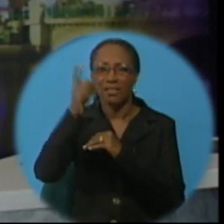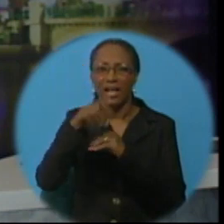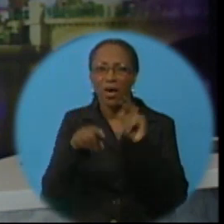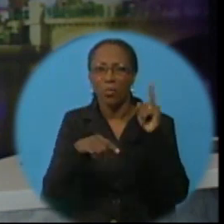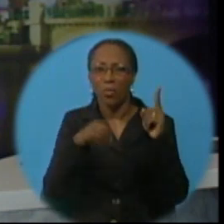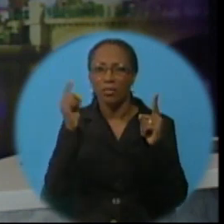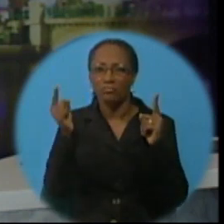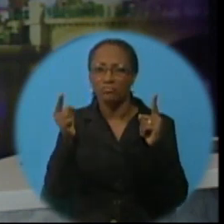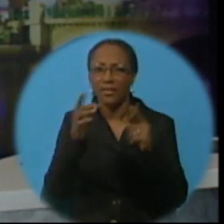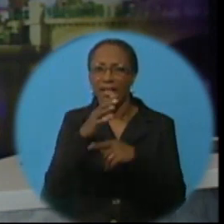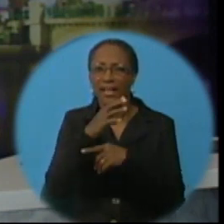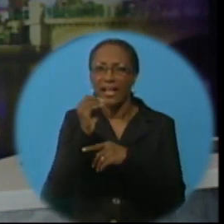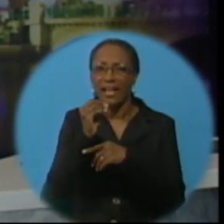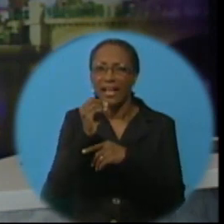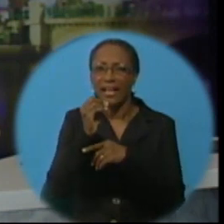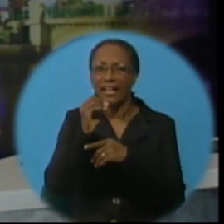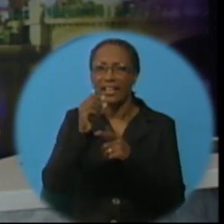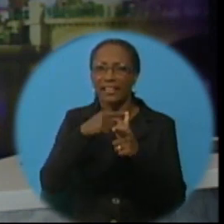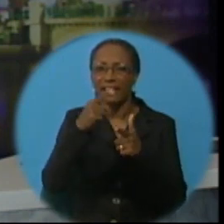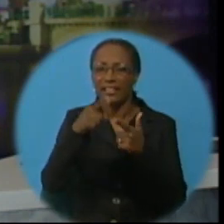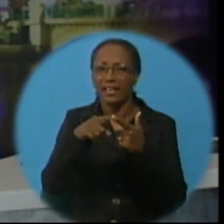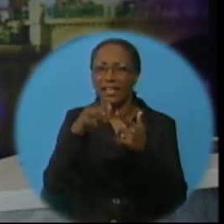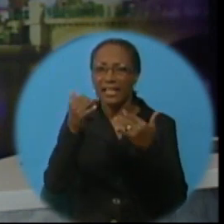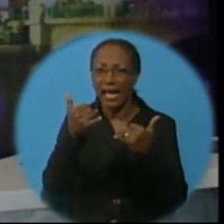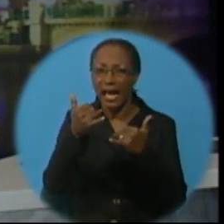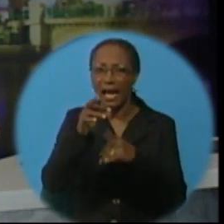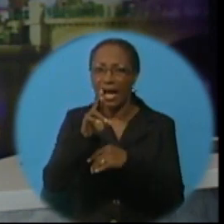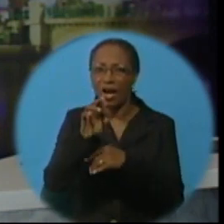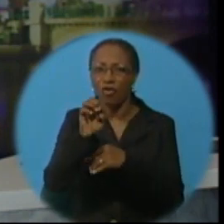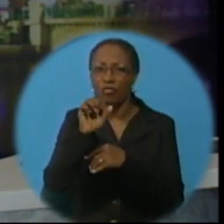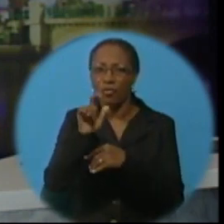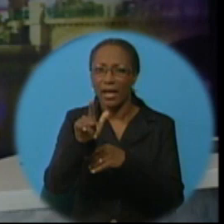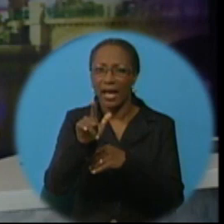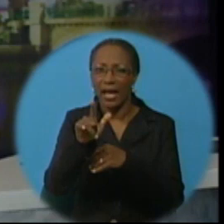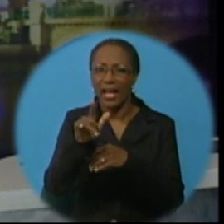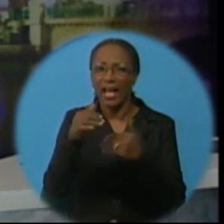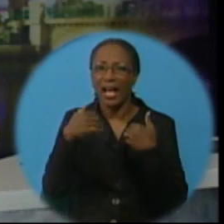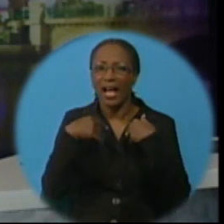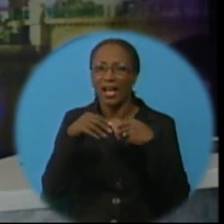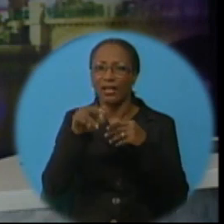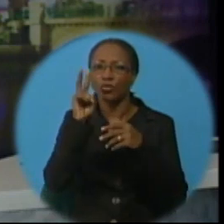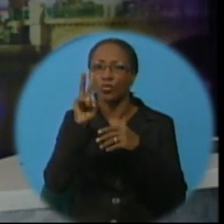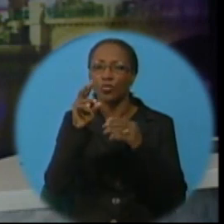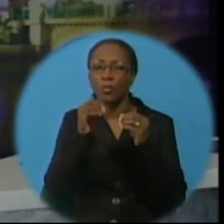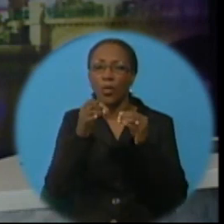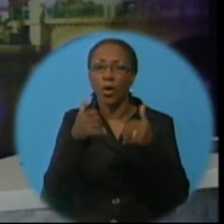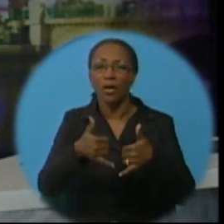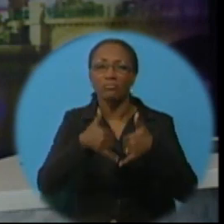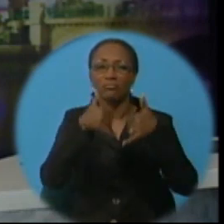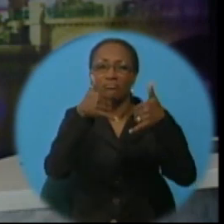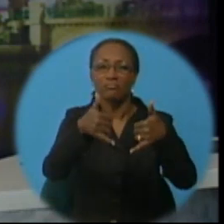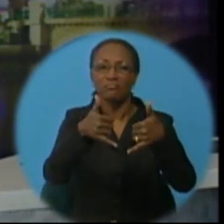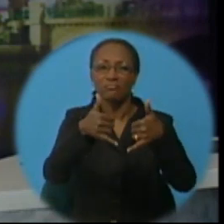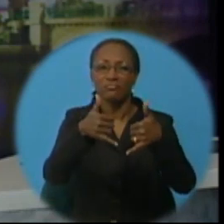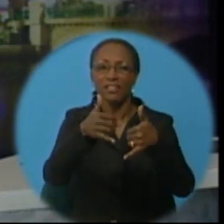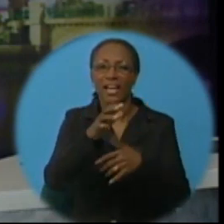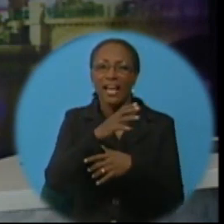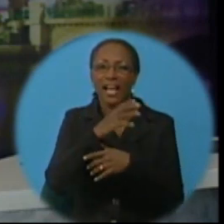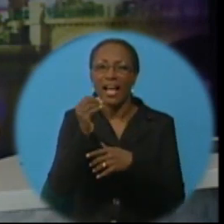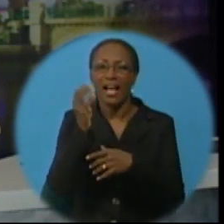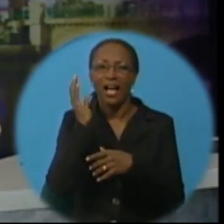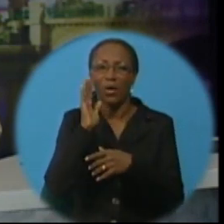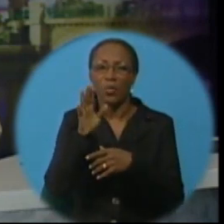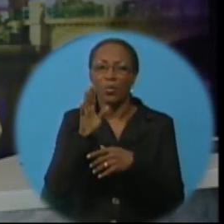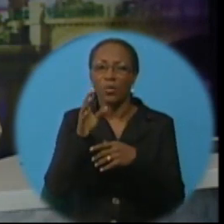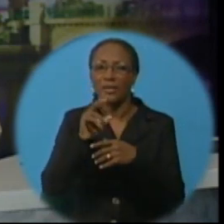midway through the second half. Real now can add two more trophies to their cabinet as they're in the Champions League semis and they're also